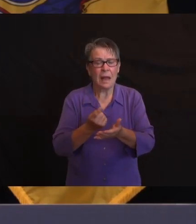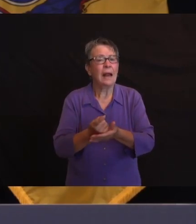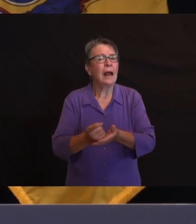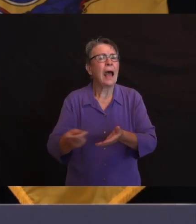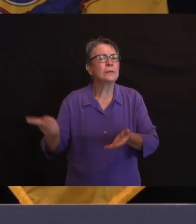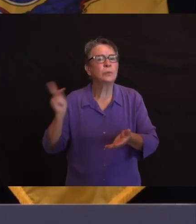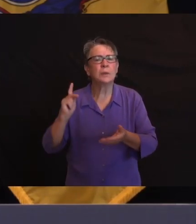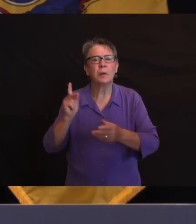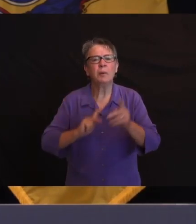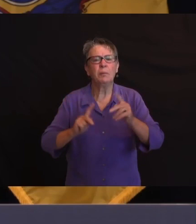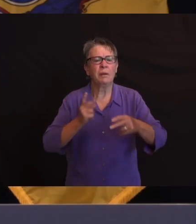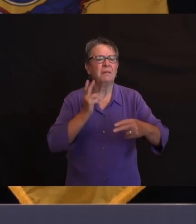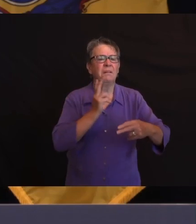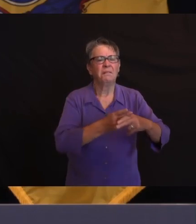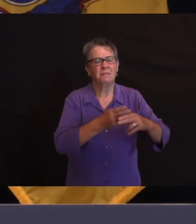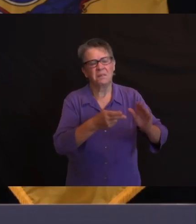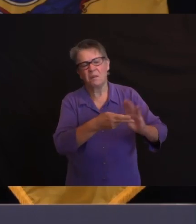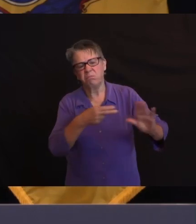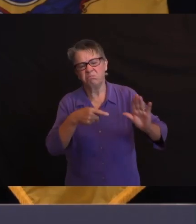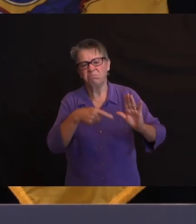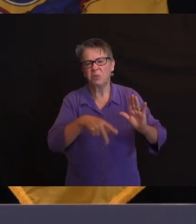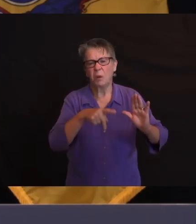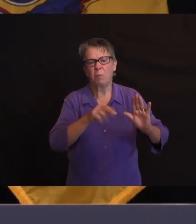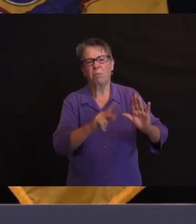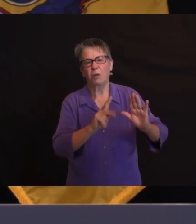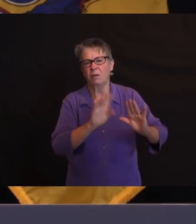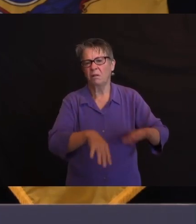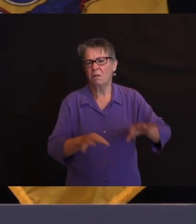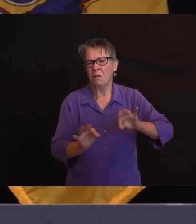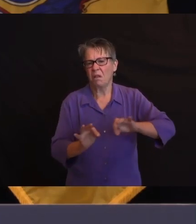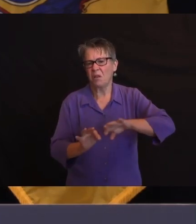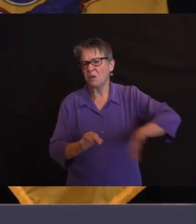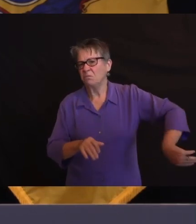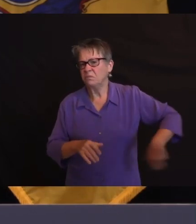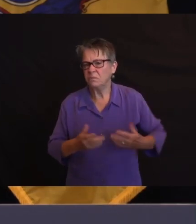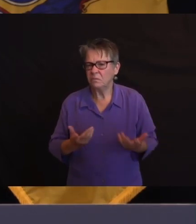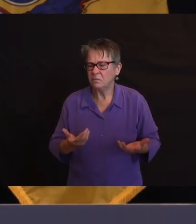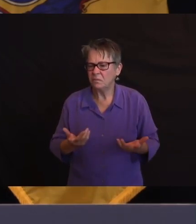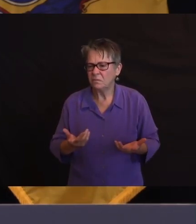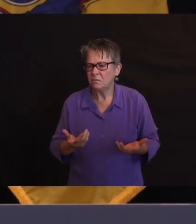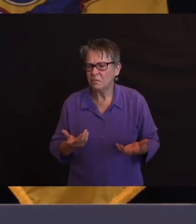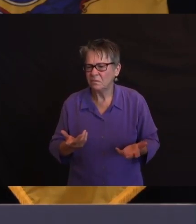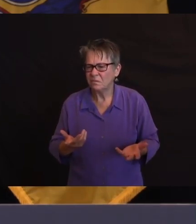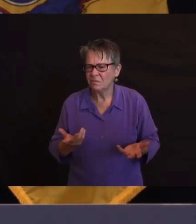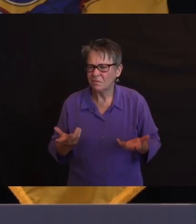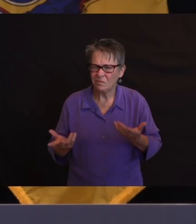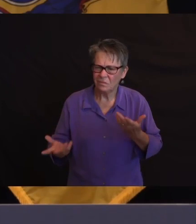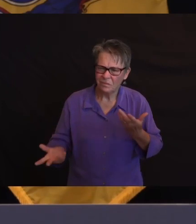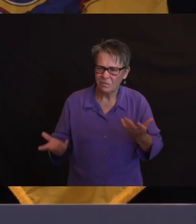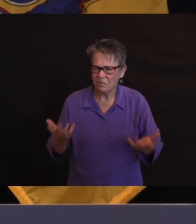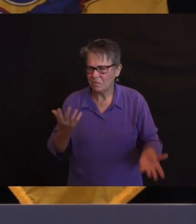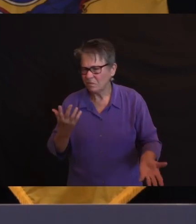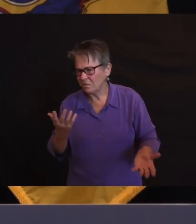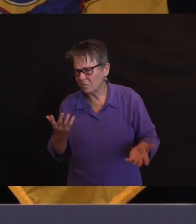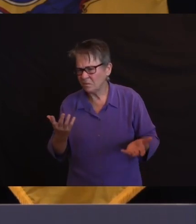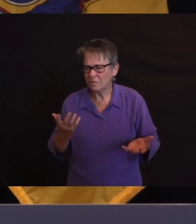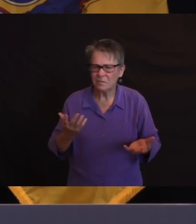items something that I would have had in there, or that was a personal priority? No, it never is. And when you have a